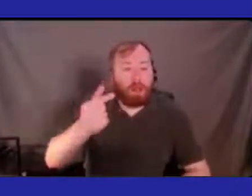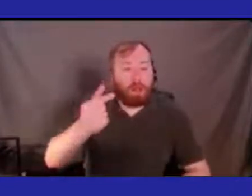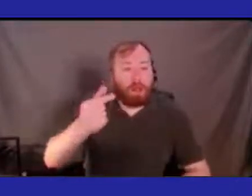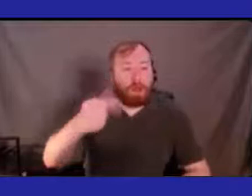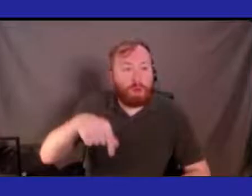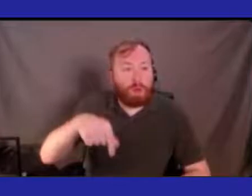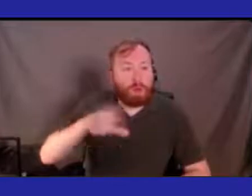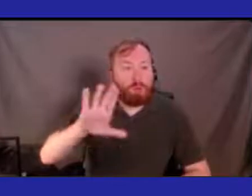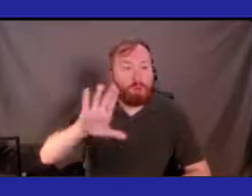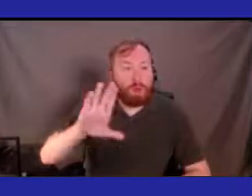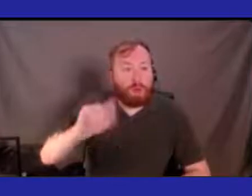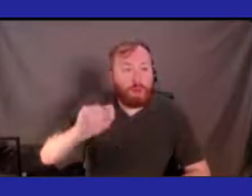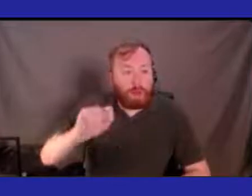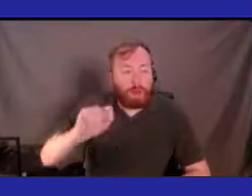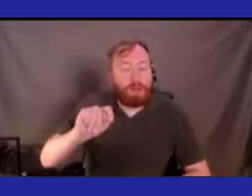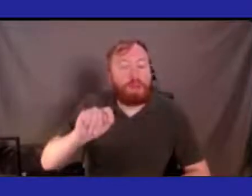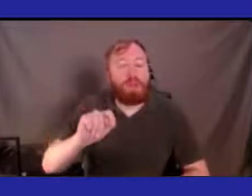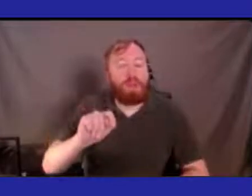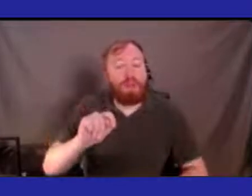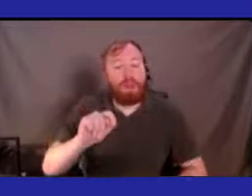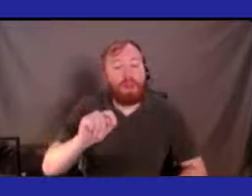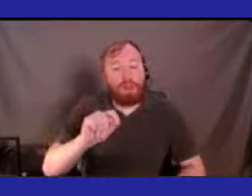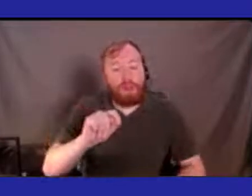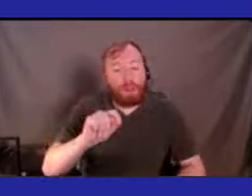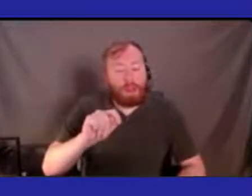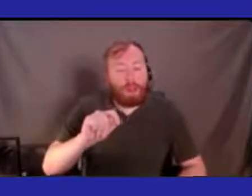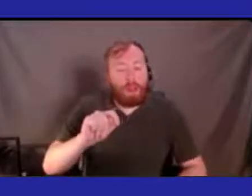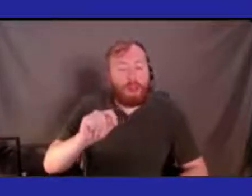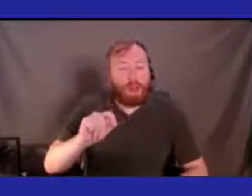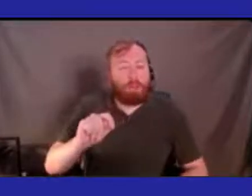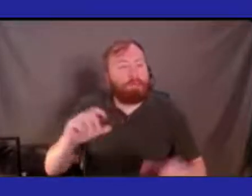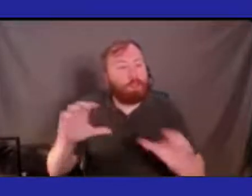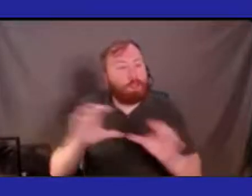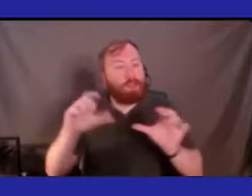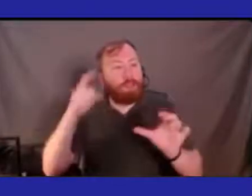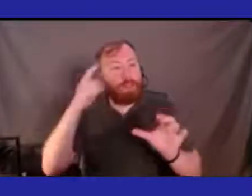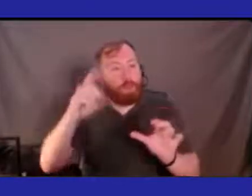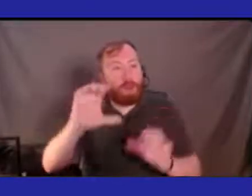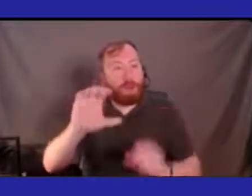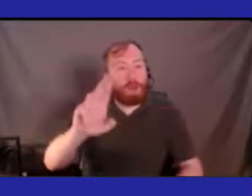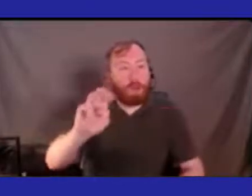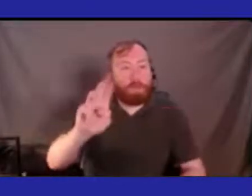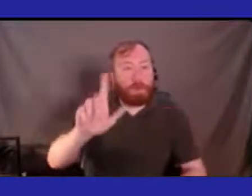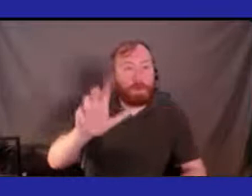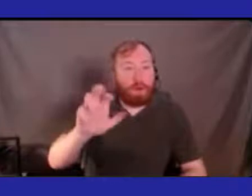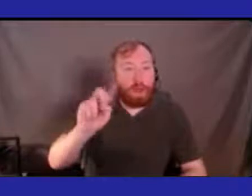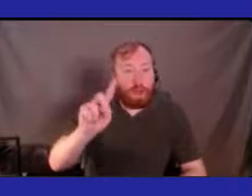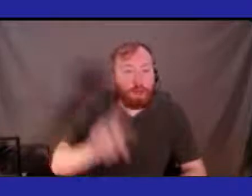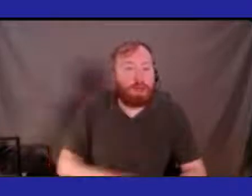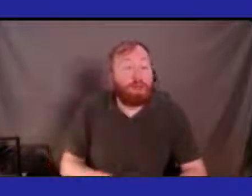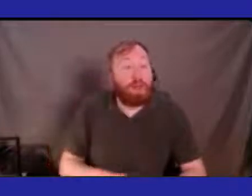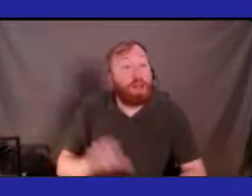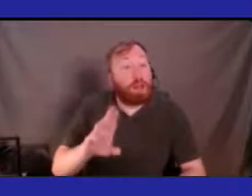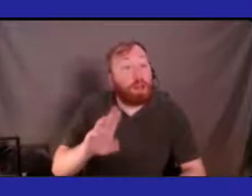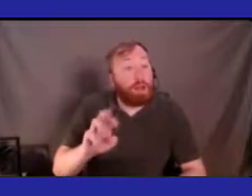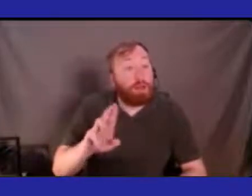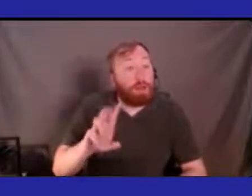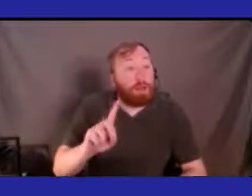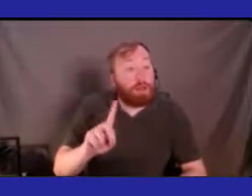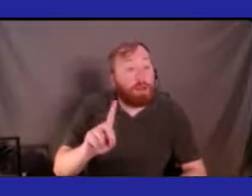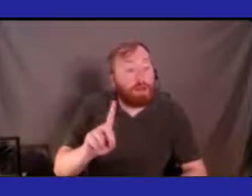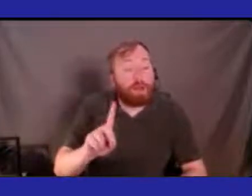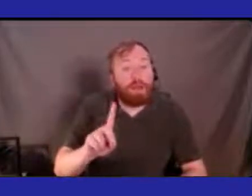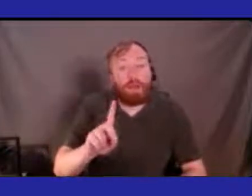Healthcare Index Certification Award for Cumberland. Cumberland COVID team recognized as healthcare